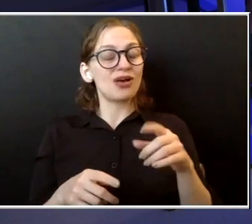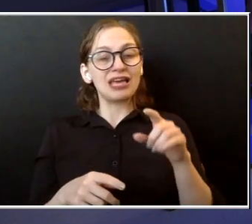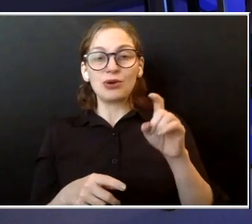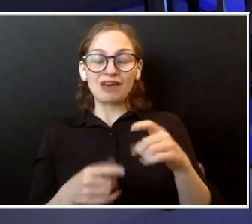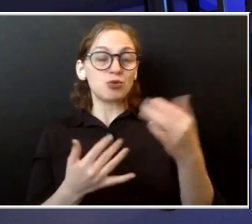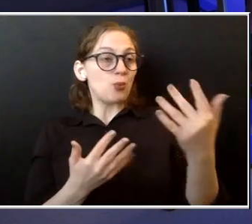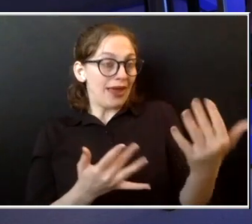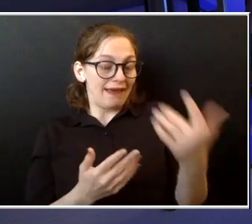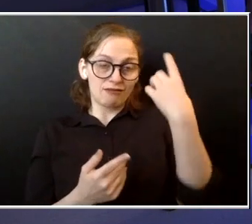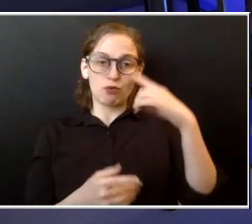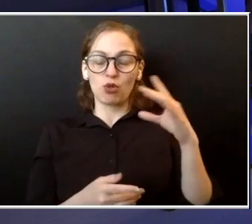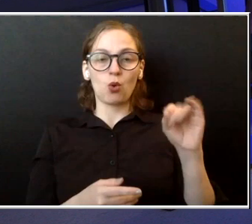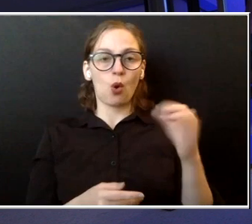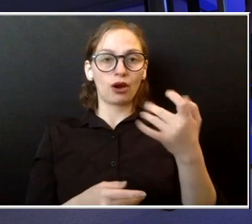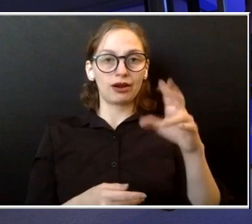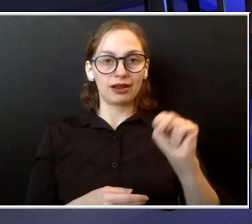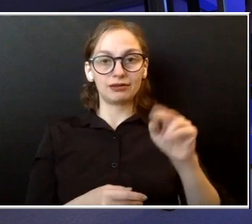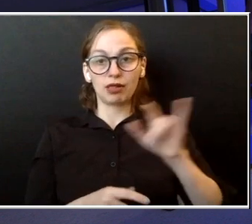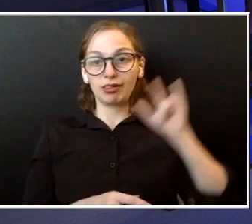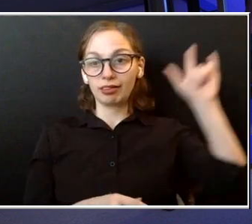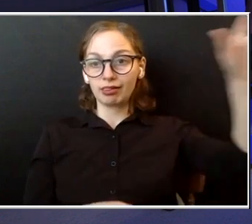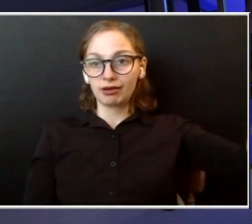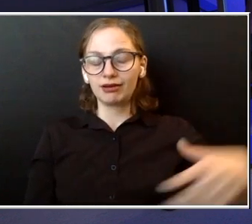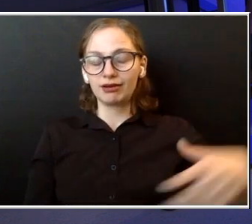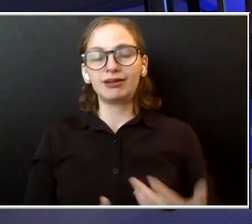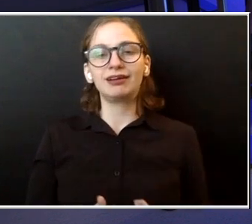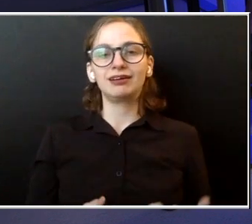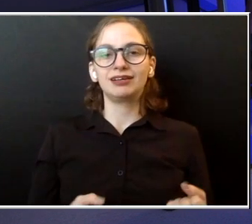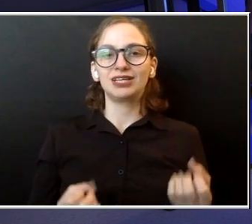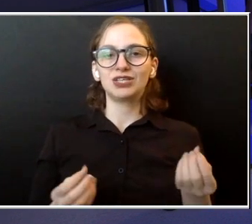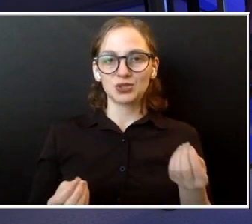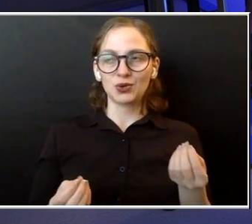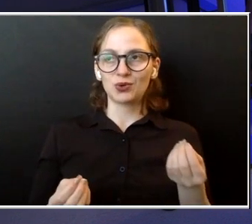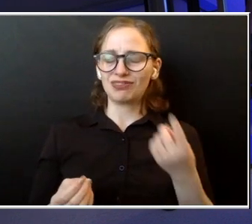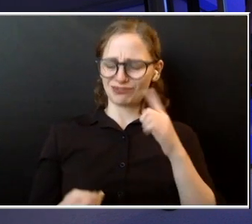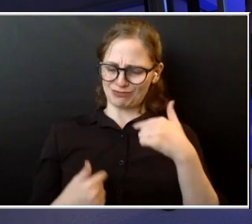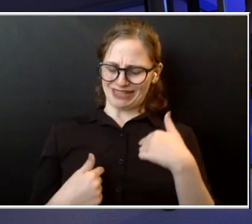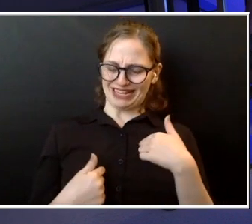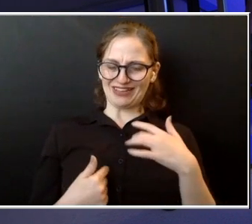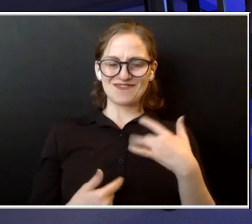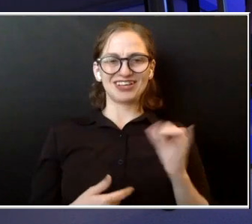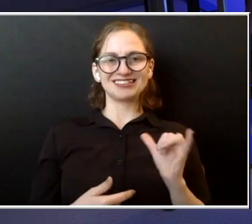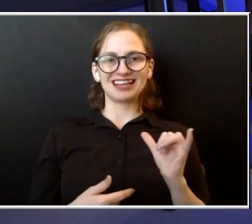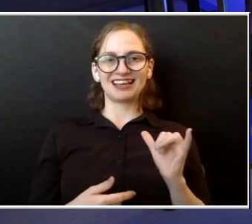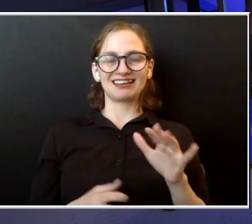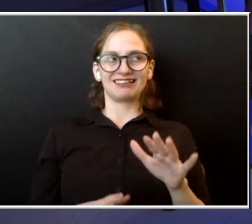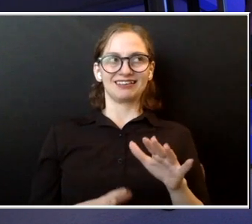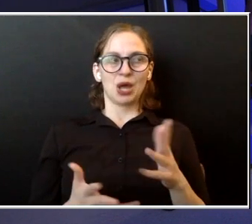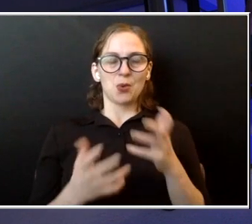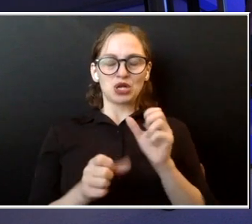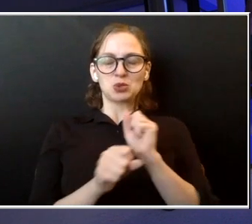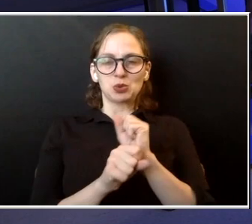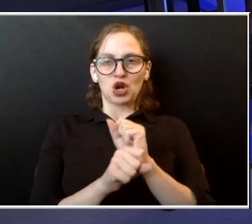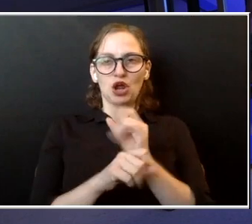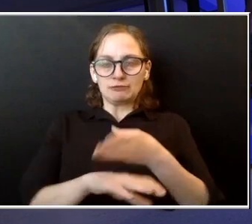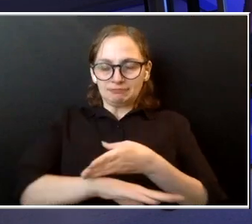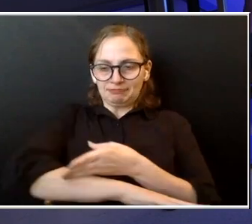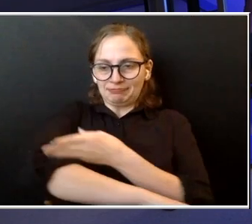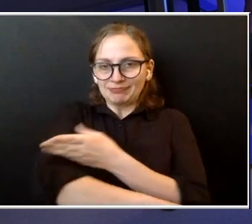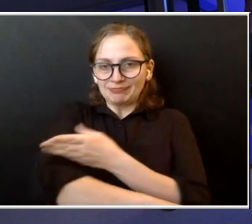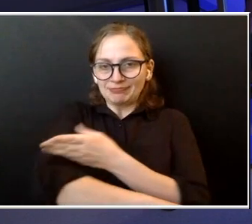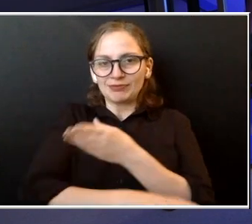to me the answer is let's work on organ donation locally so we don't have to transport those organs so far and people's organs can stay